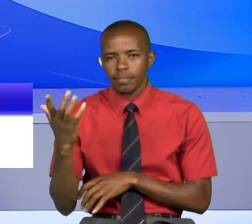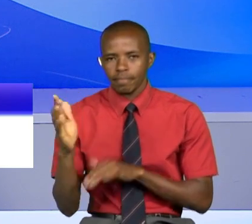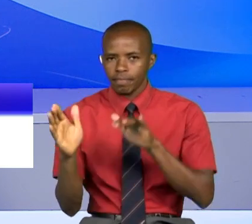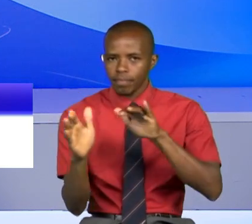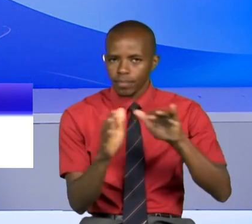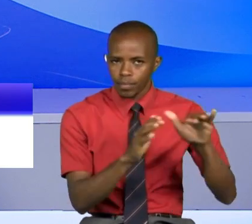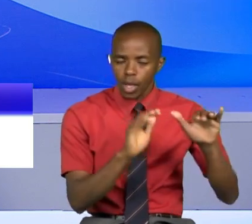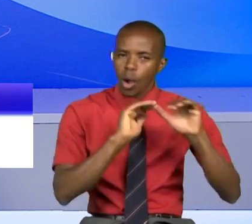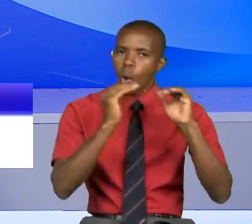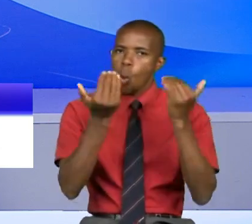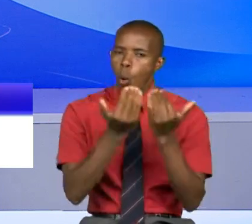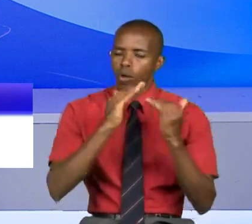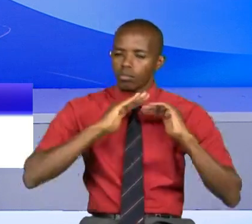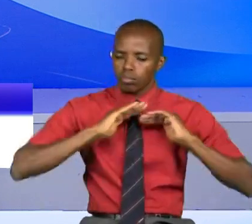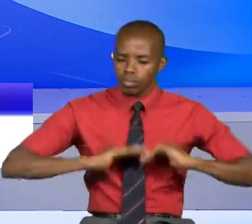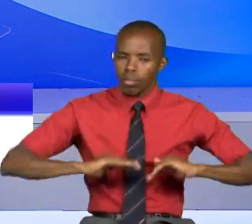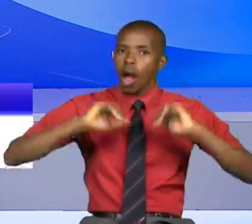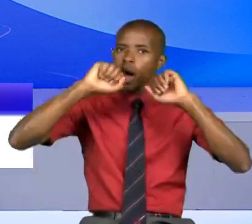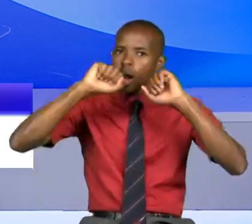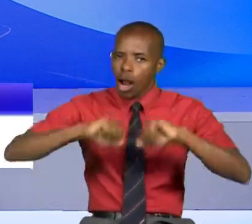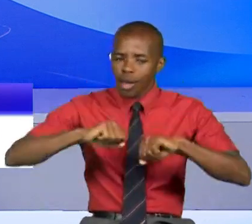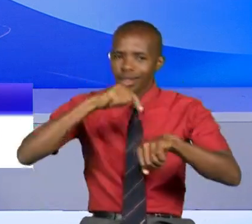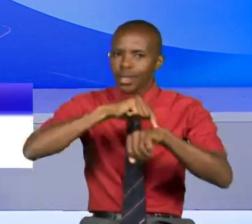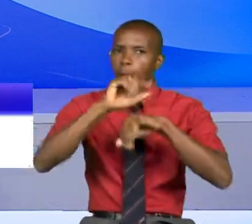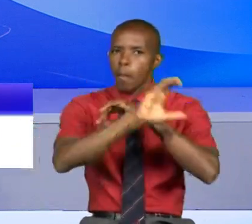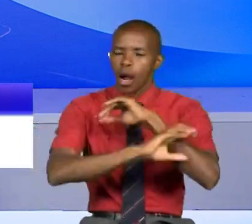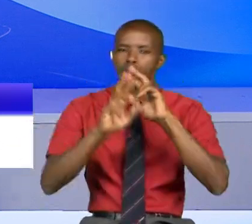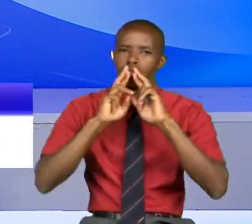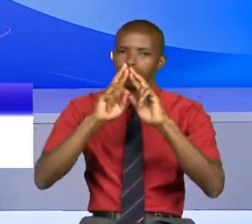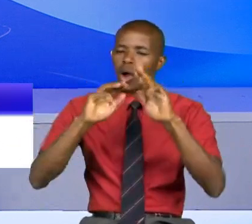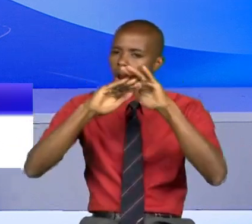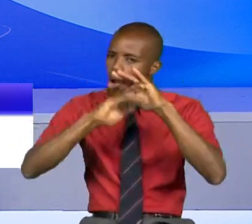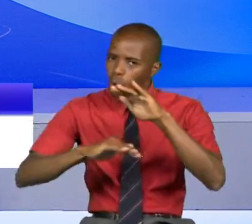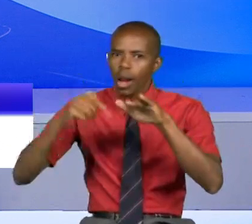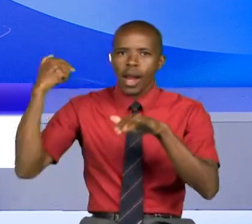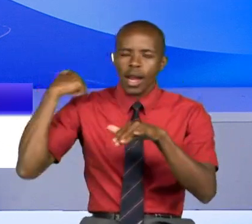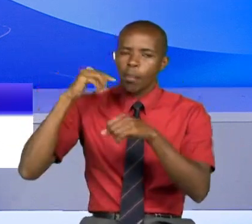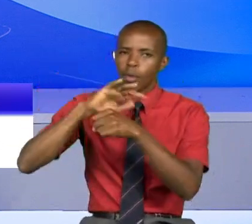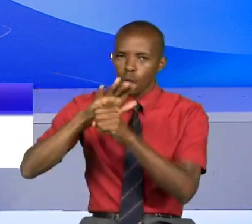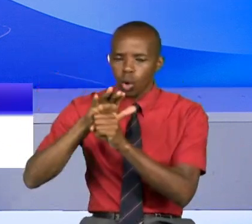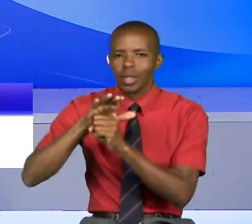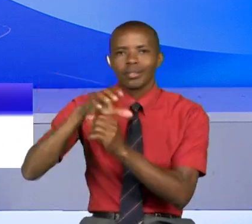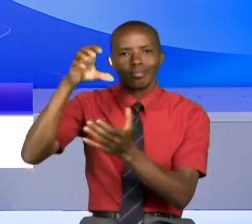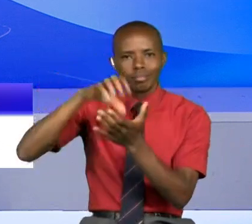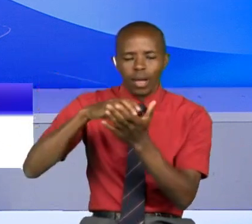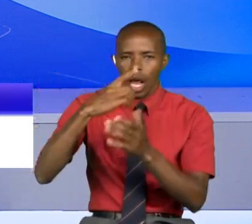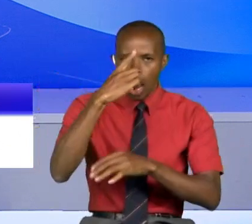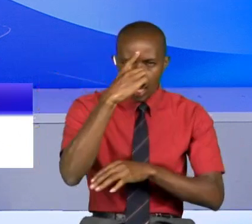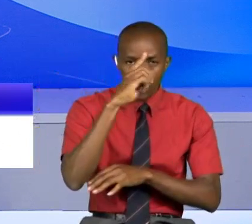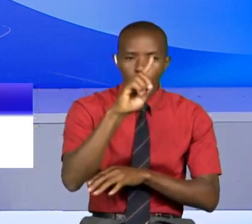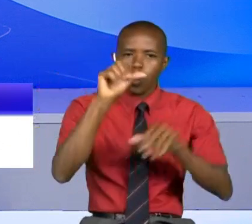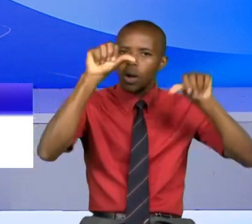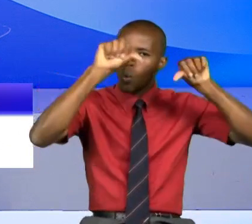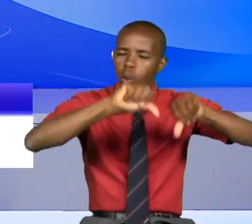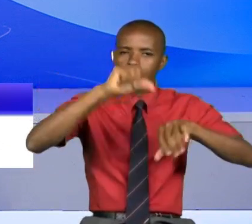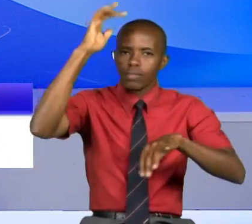The world can now start to breathe a sigh of relief as countries begin recording lower numbers of the novel coronavirus. India, which is one of the